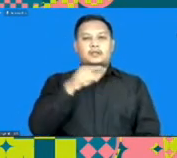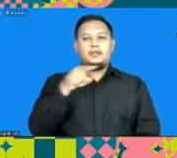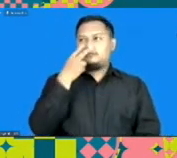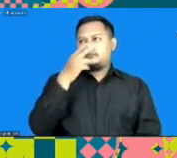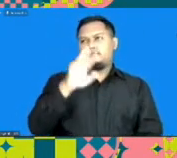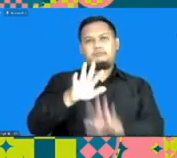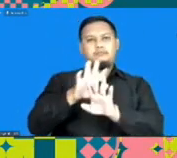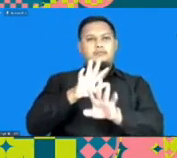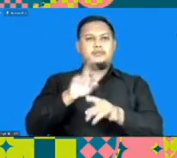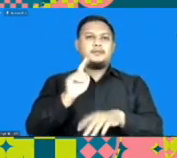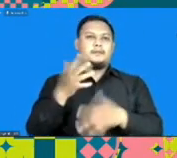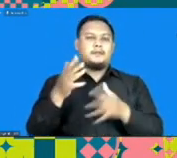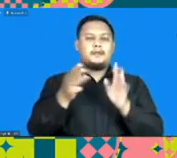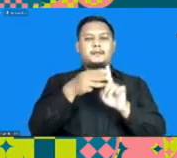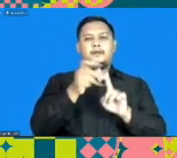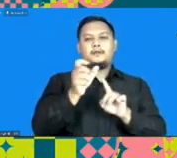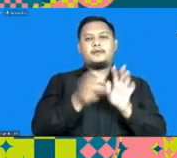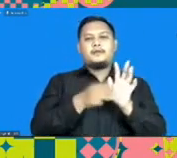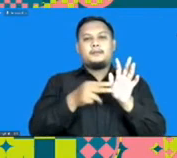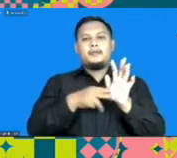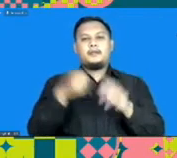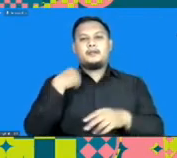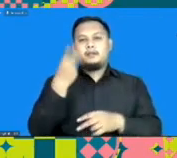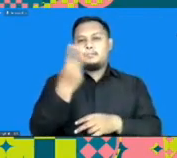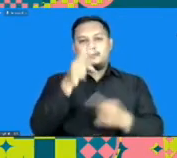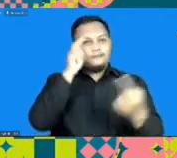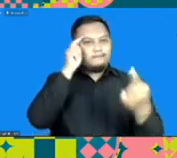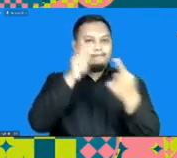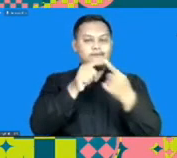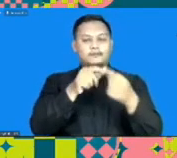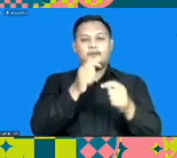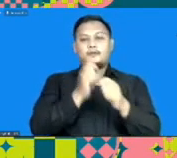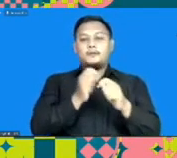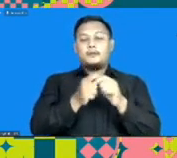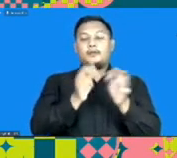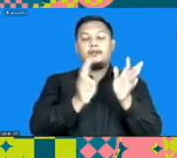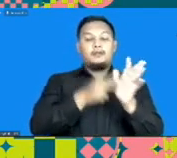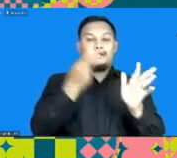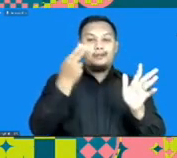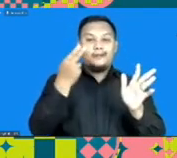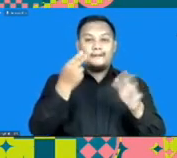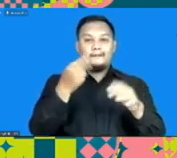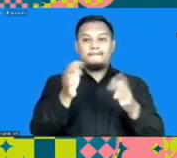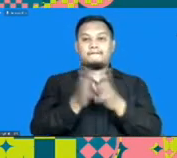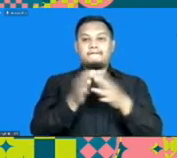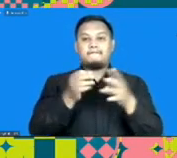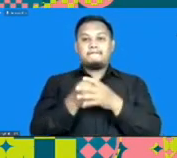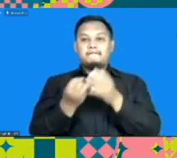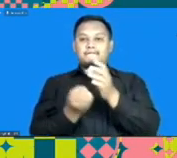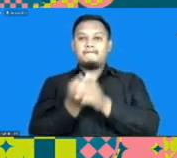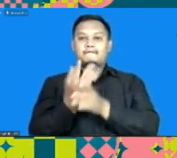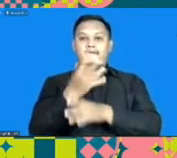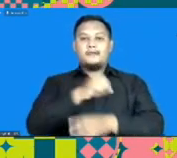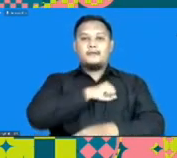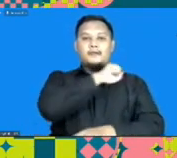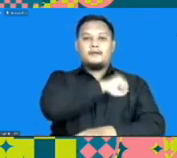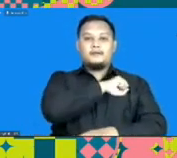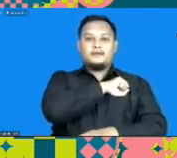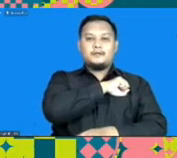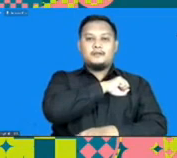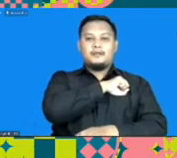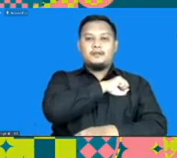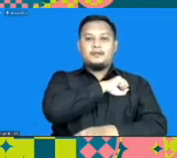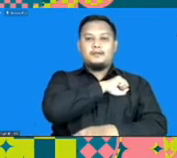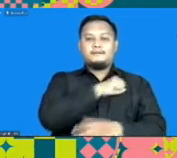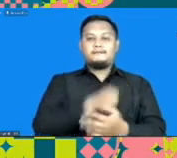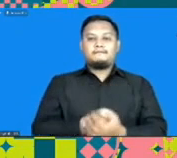objectives. Value creation and social development. Value, by value, you mean economic creation. Economic value. Yes.